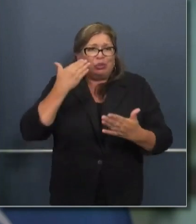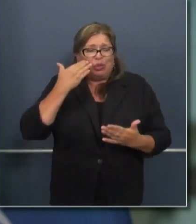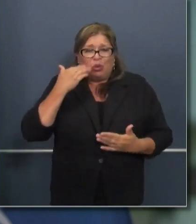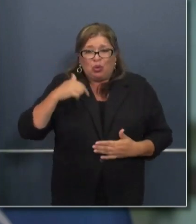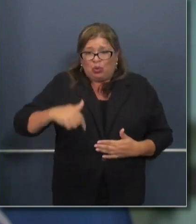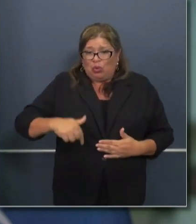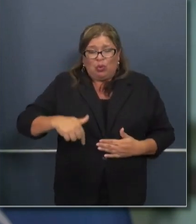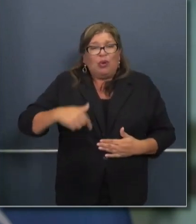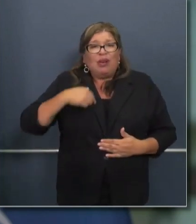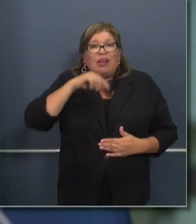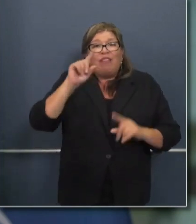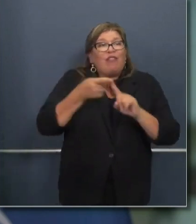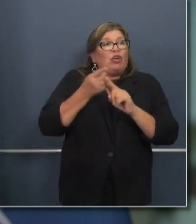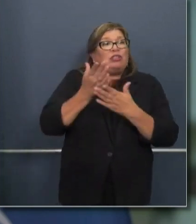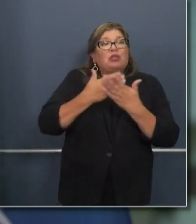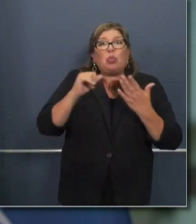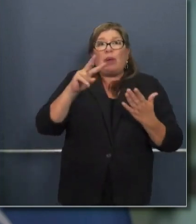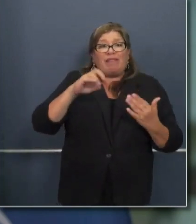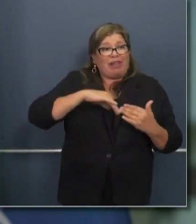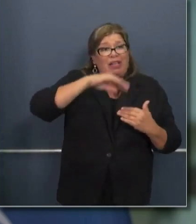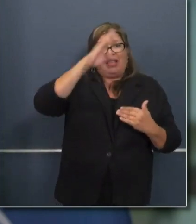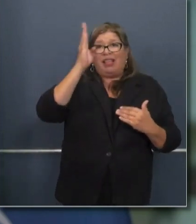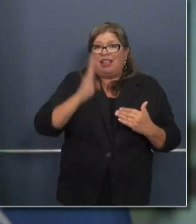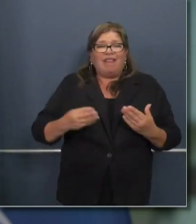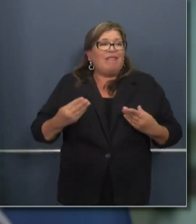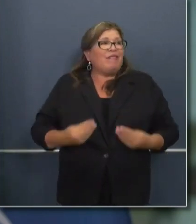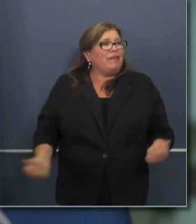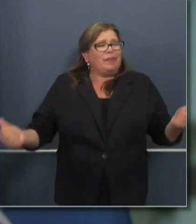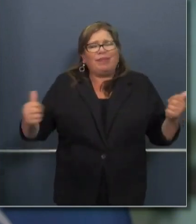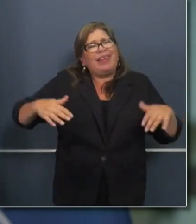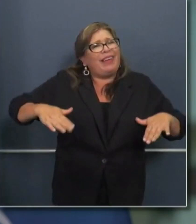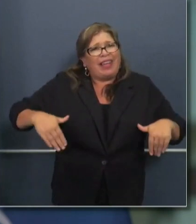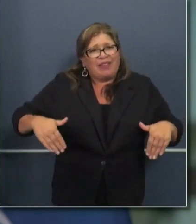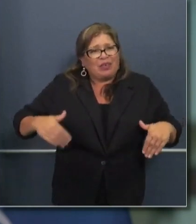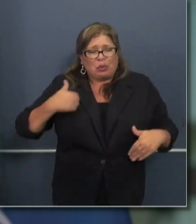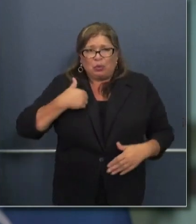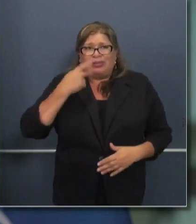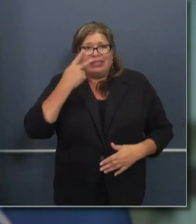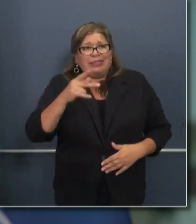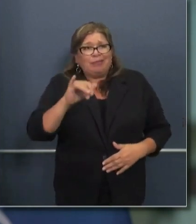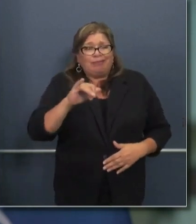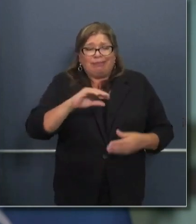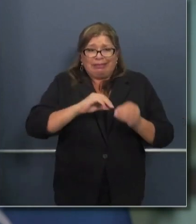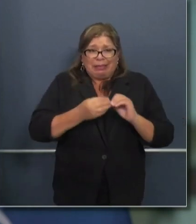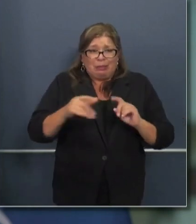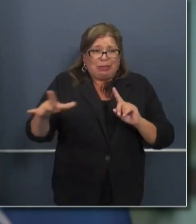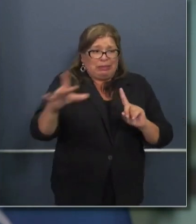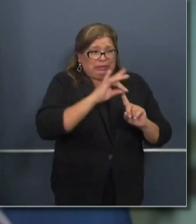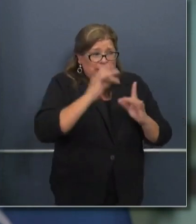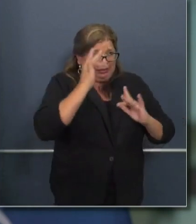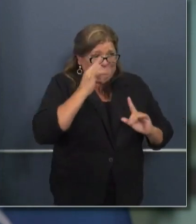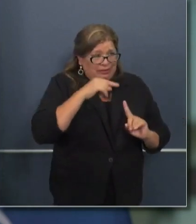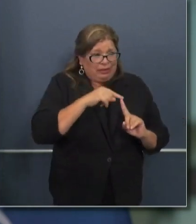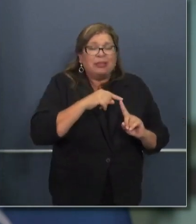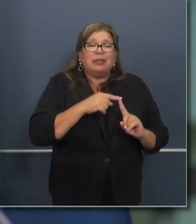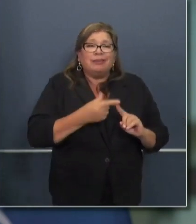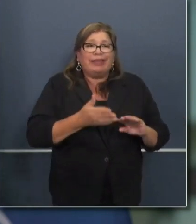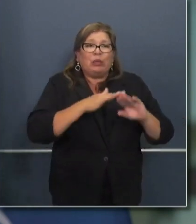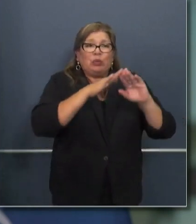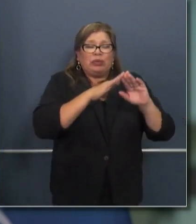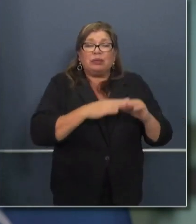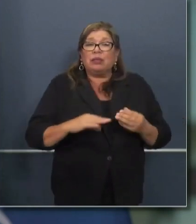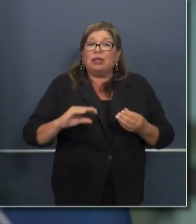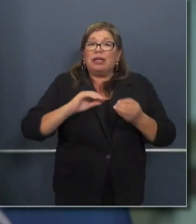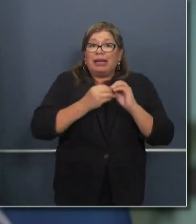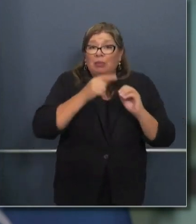We're seeing an increase in total number of positive cases. We're seeing an increase in hospitalizations. And all we ask